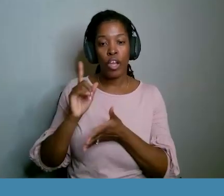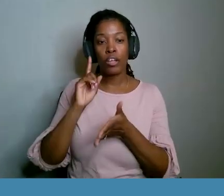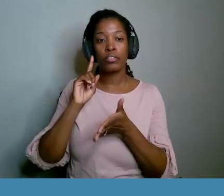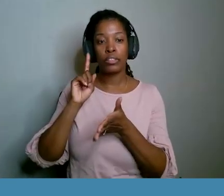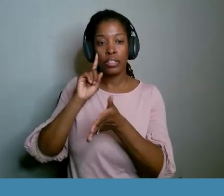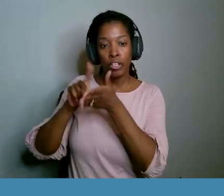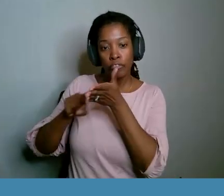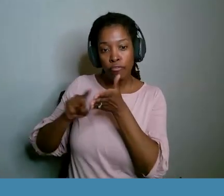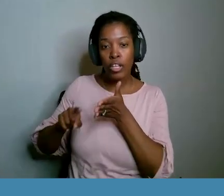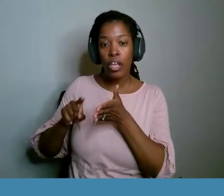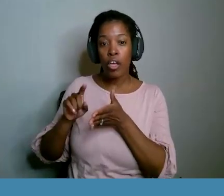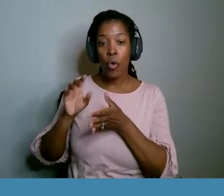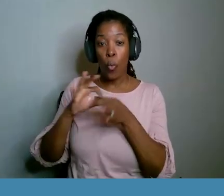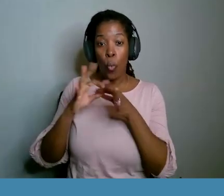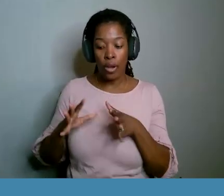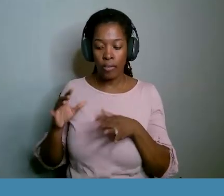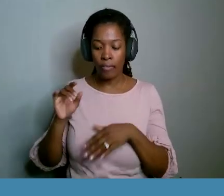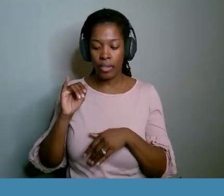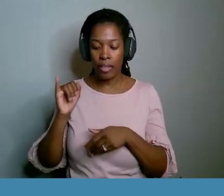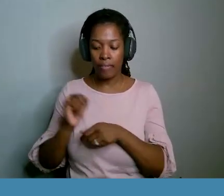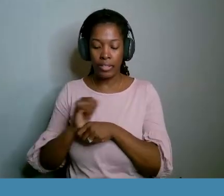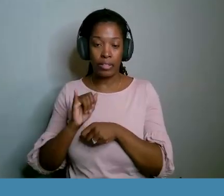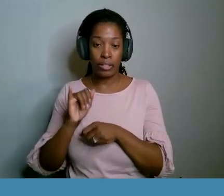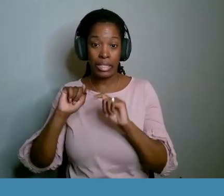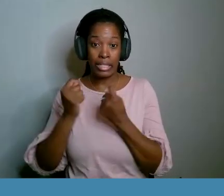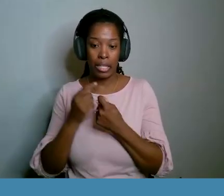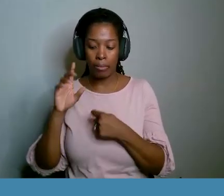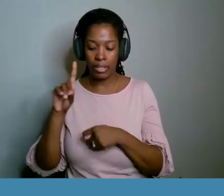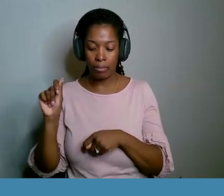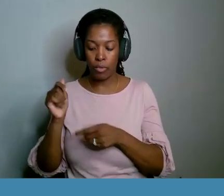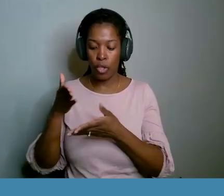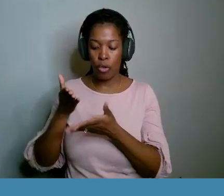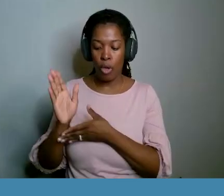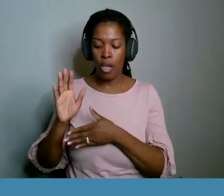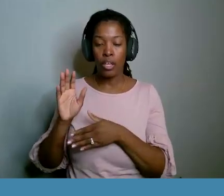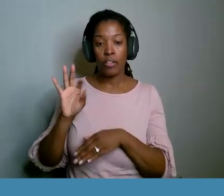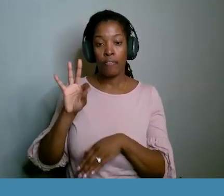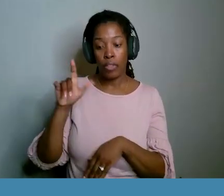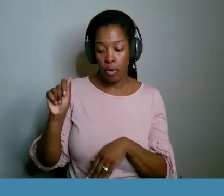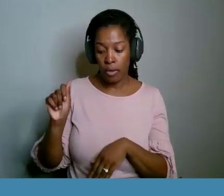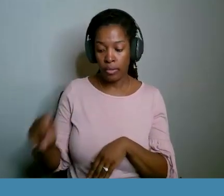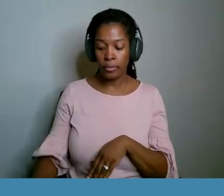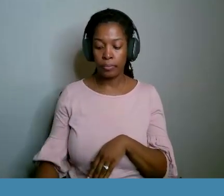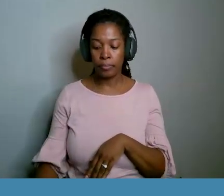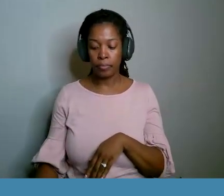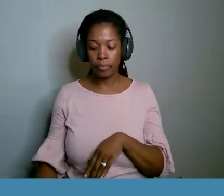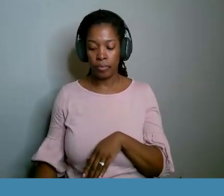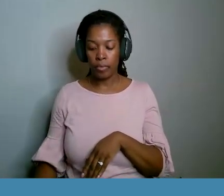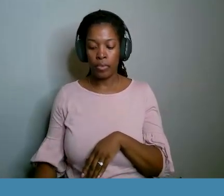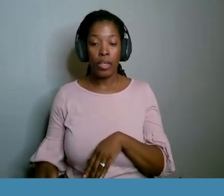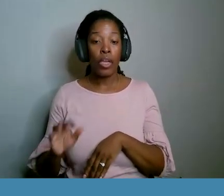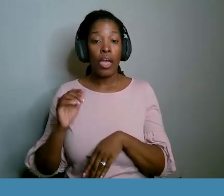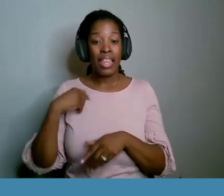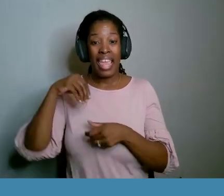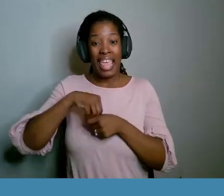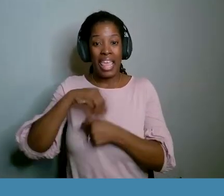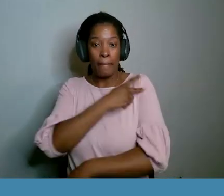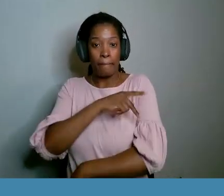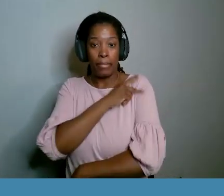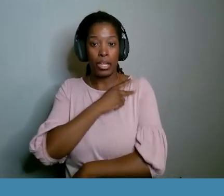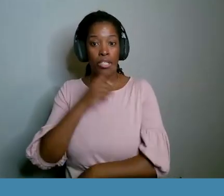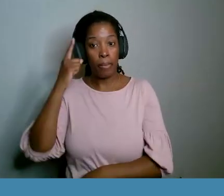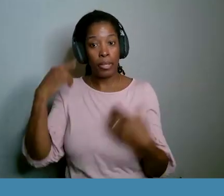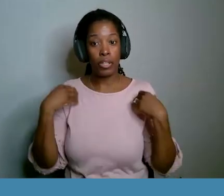investigations team at Disability Rights Florida. Similar to Erin, I also advocate in inpatient mental health settings.